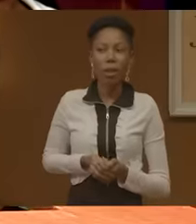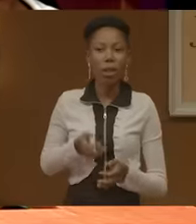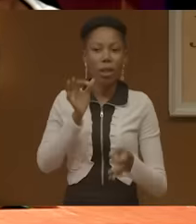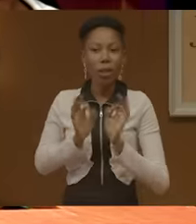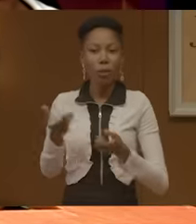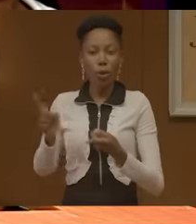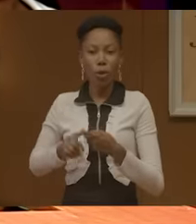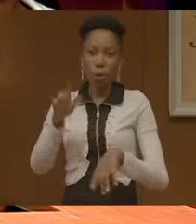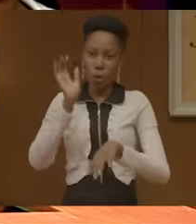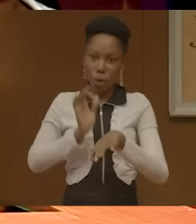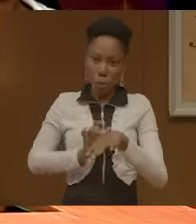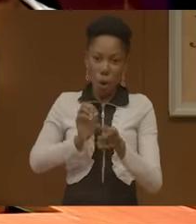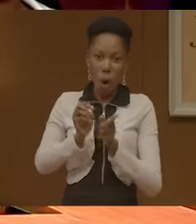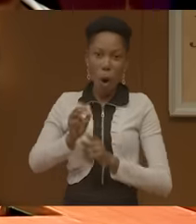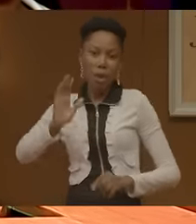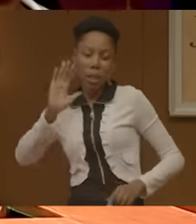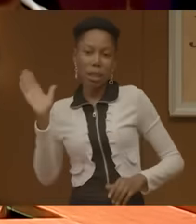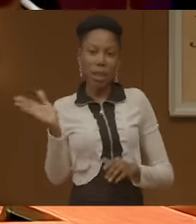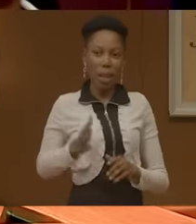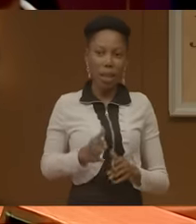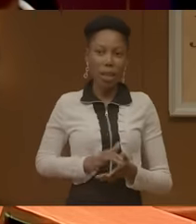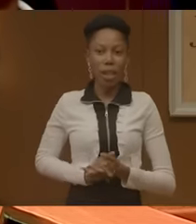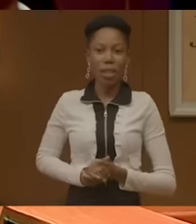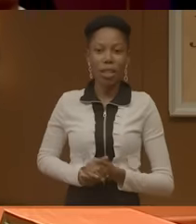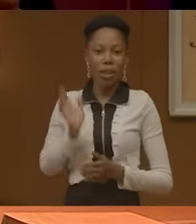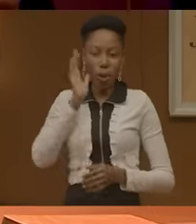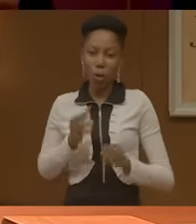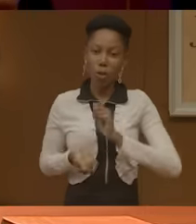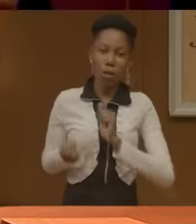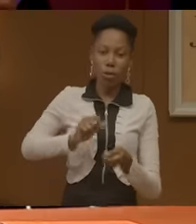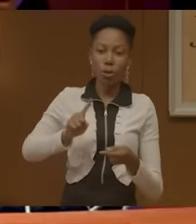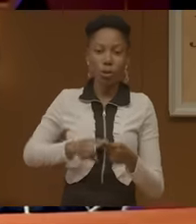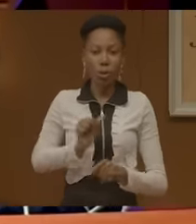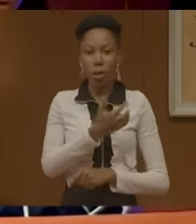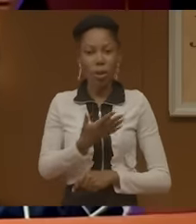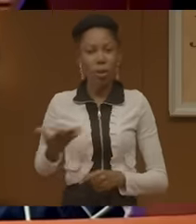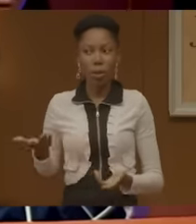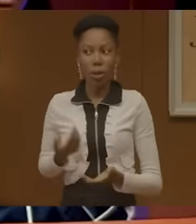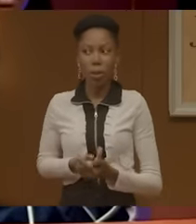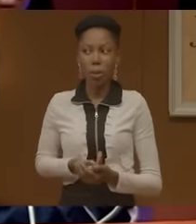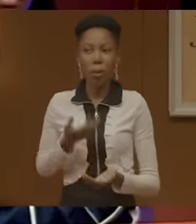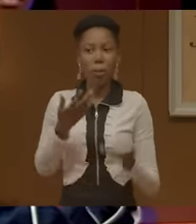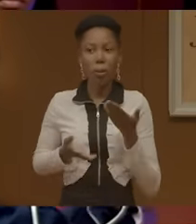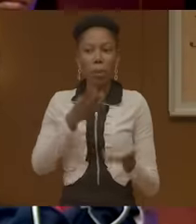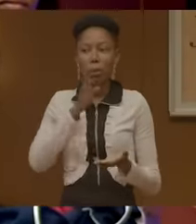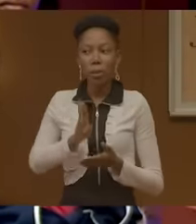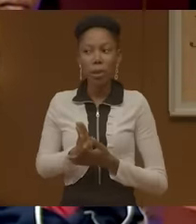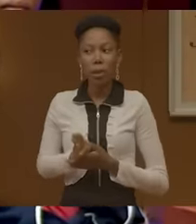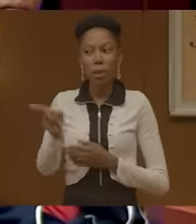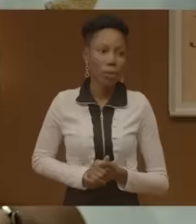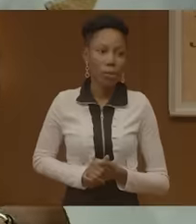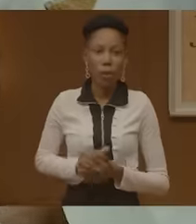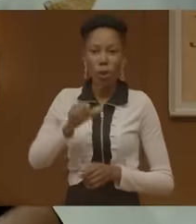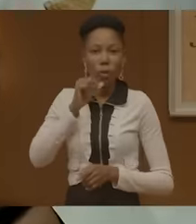if I just touch him or slap him, he will become to another thing. That maybe I'm not their